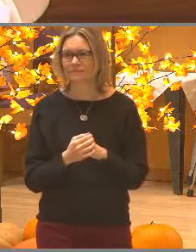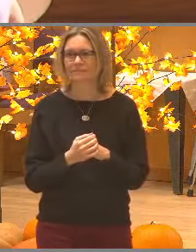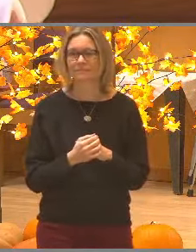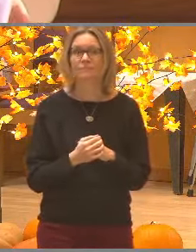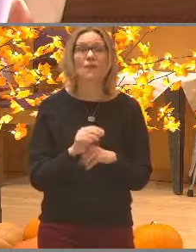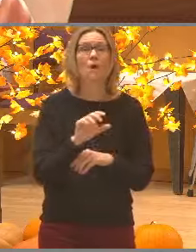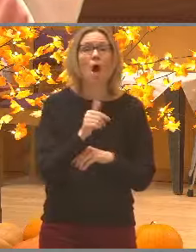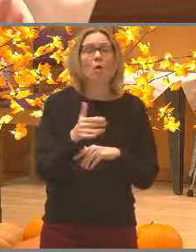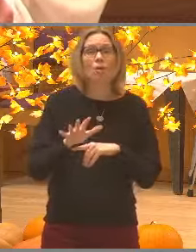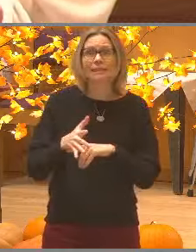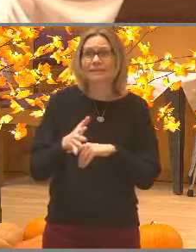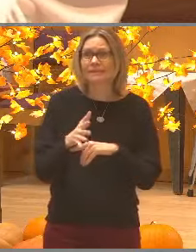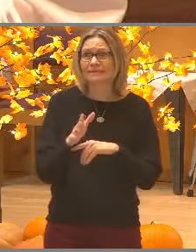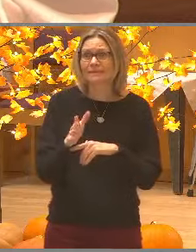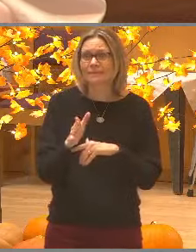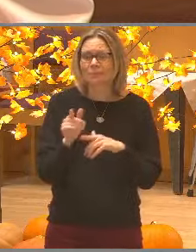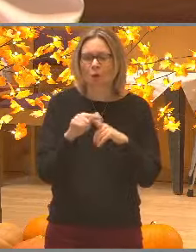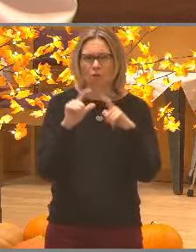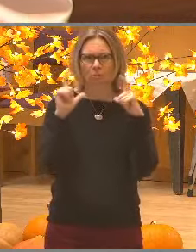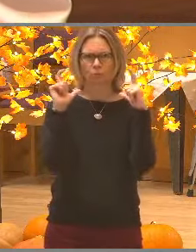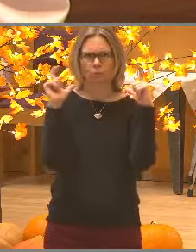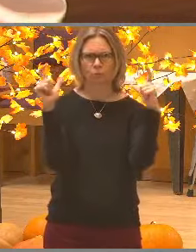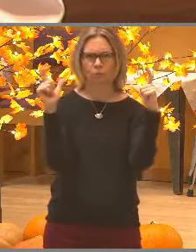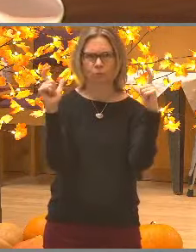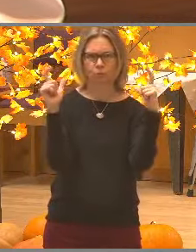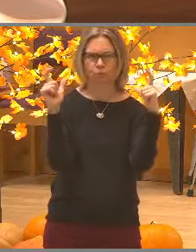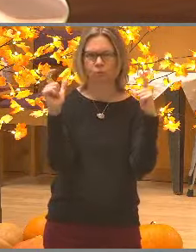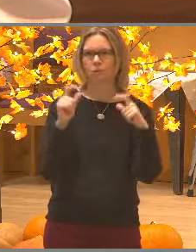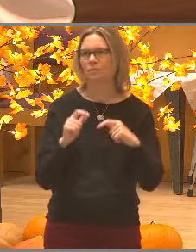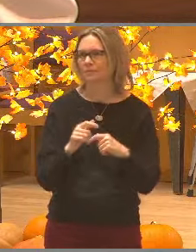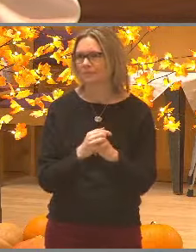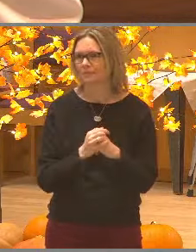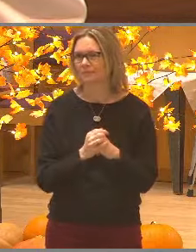Some leaves are very big.